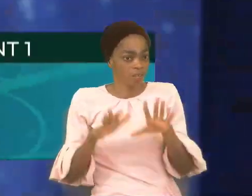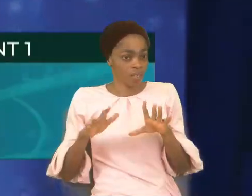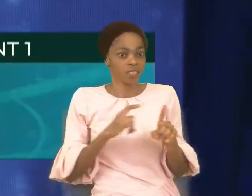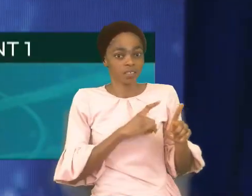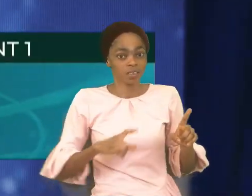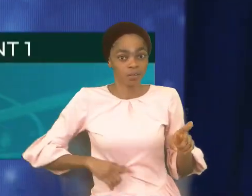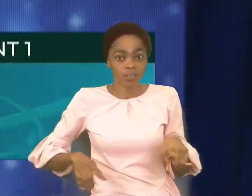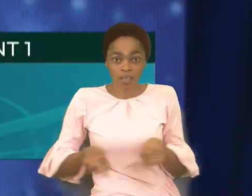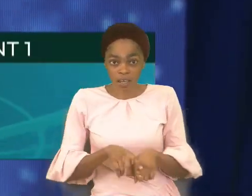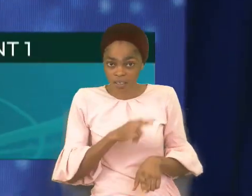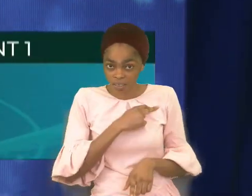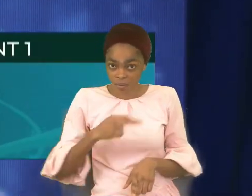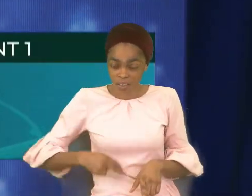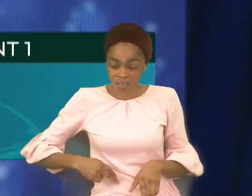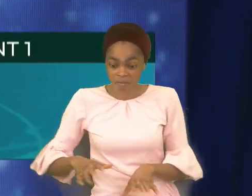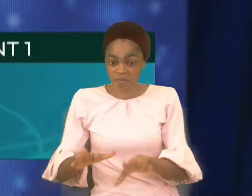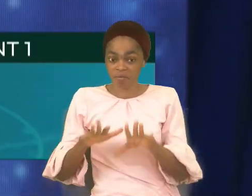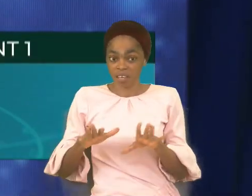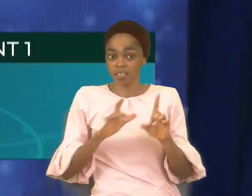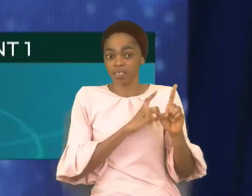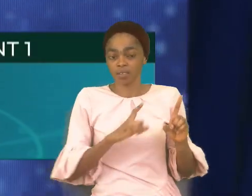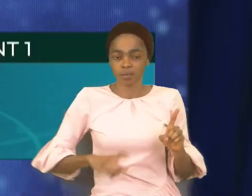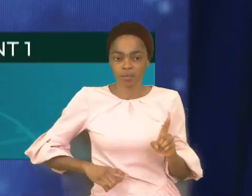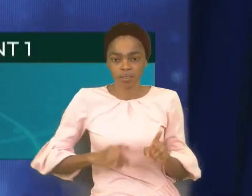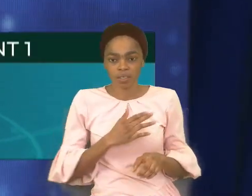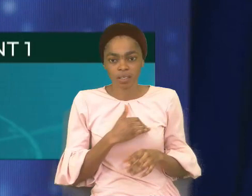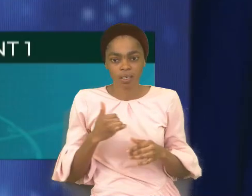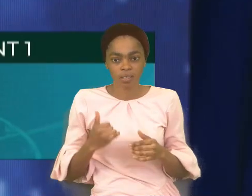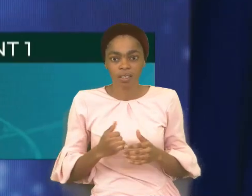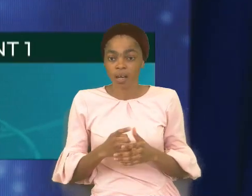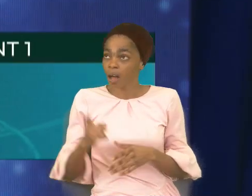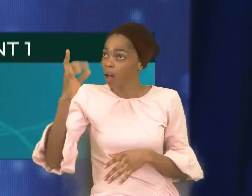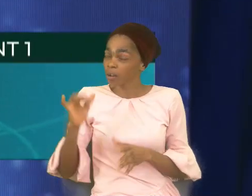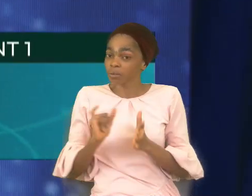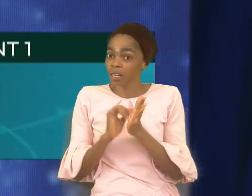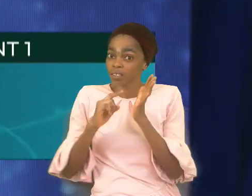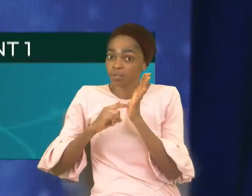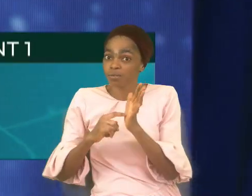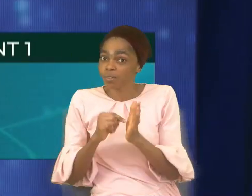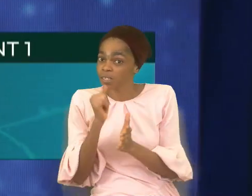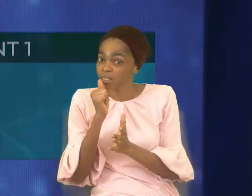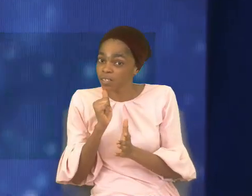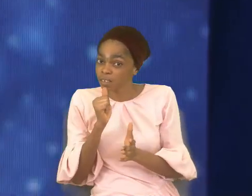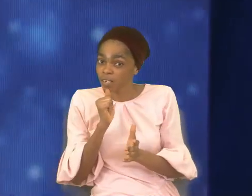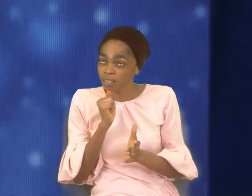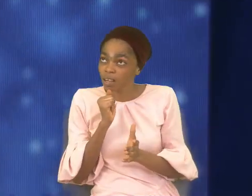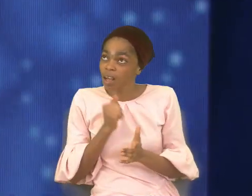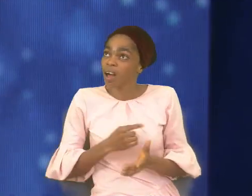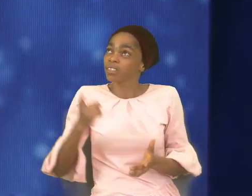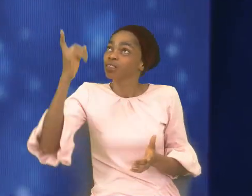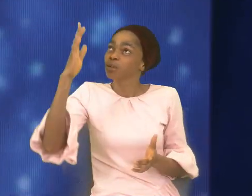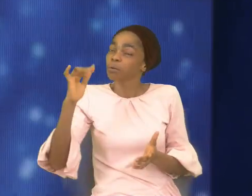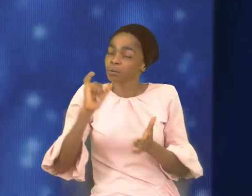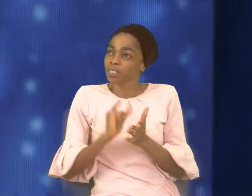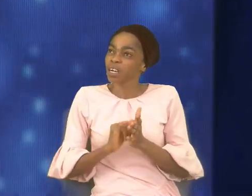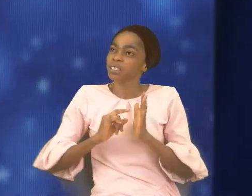can reveal this kind of secret, a God that can so manifest that what I had forgotten, he